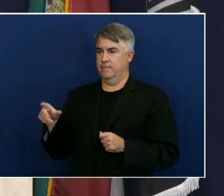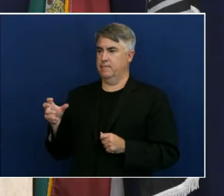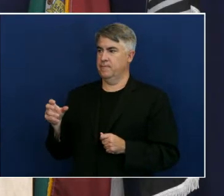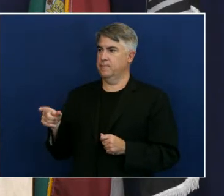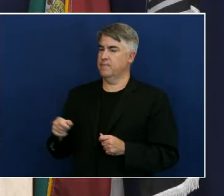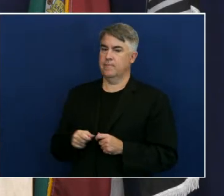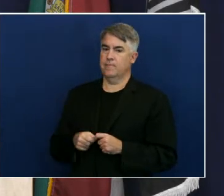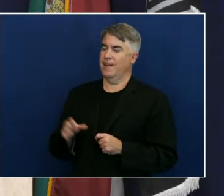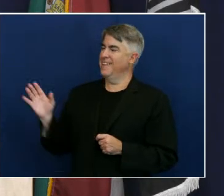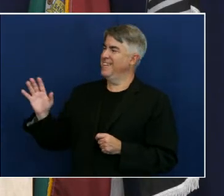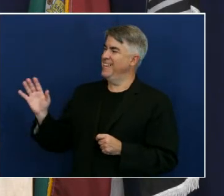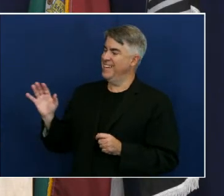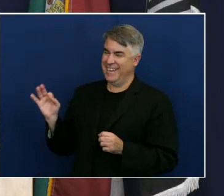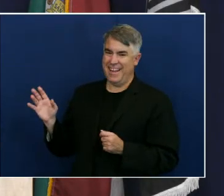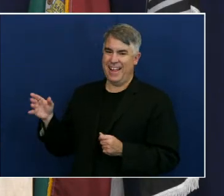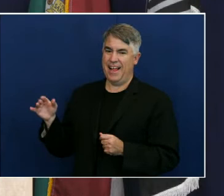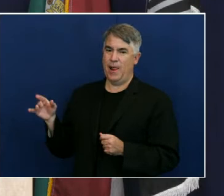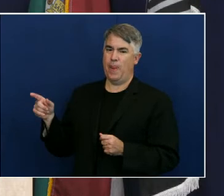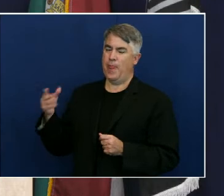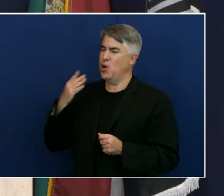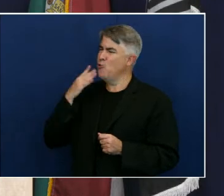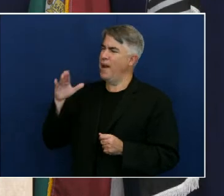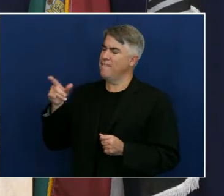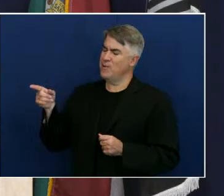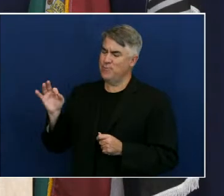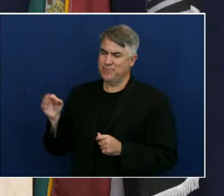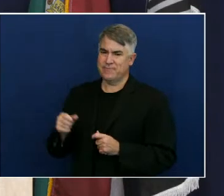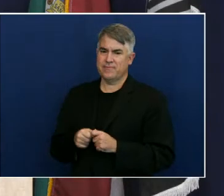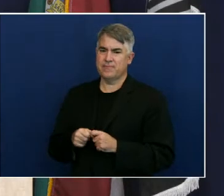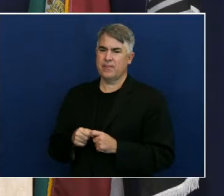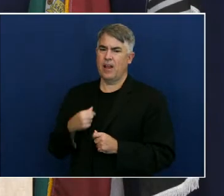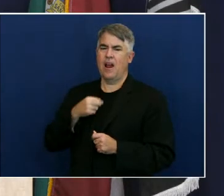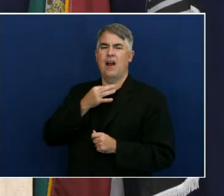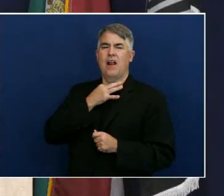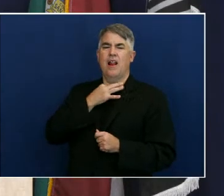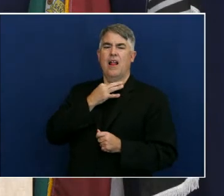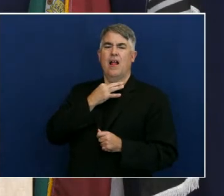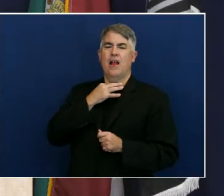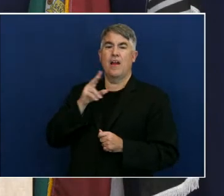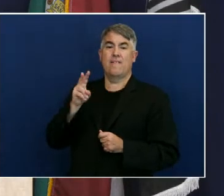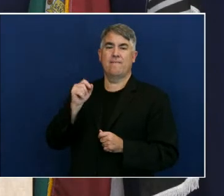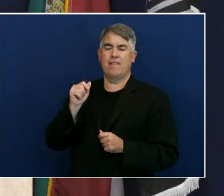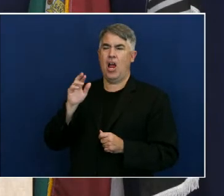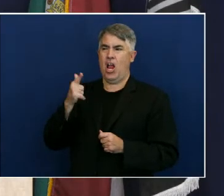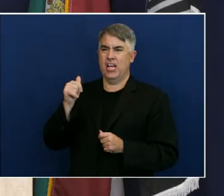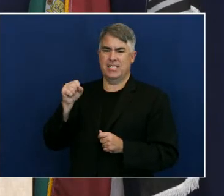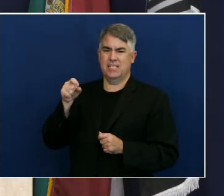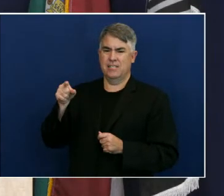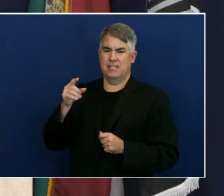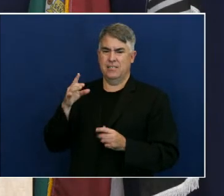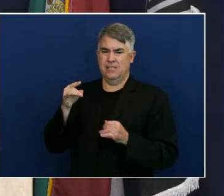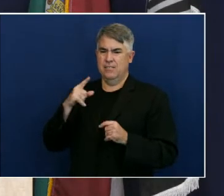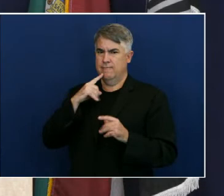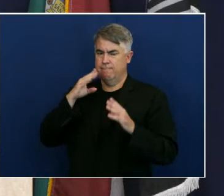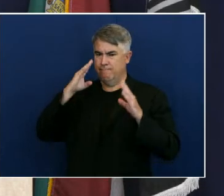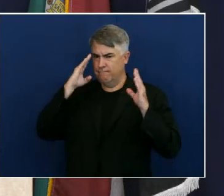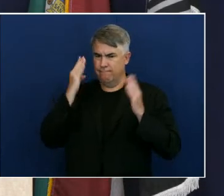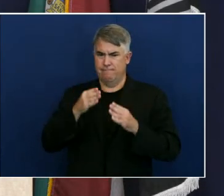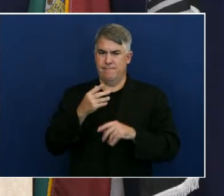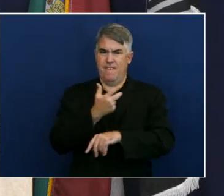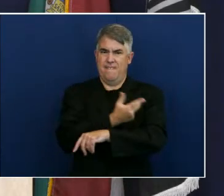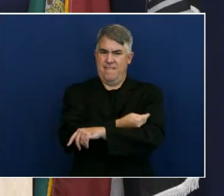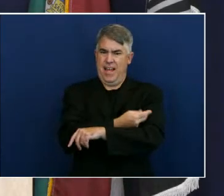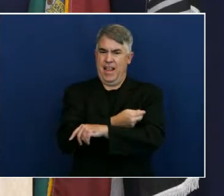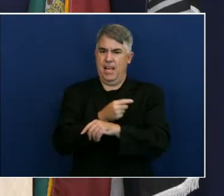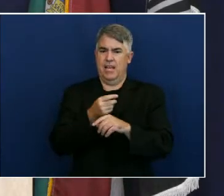Hey there, good afternoon. So my question is for Supervisor Vargas about the efforts to vaccinate essential workers at the maquiladoras. Will this open it up